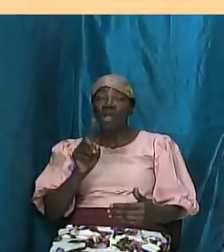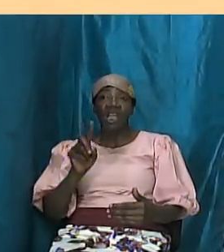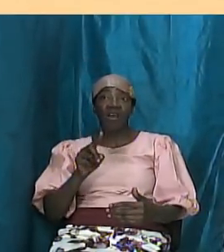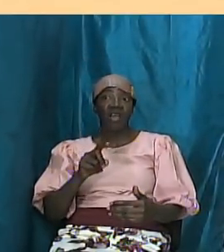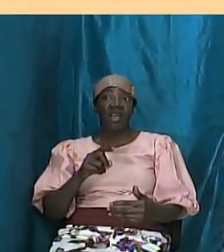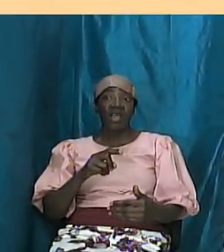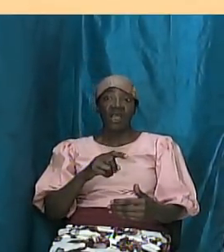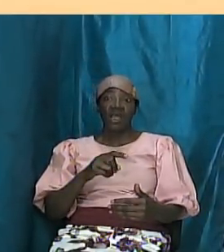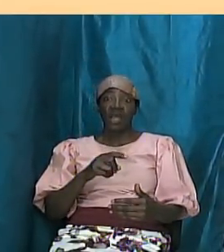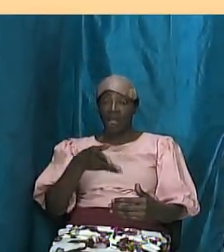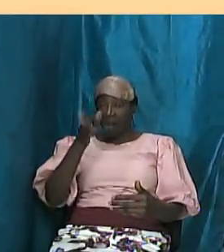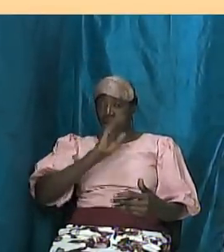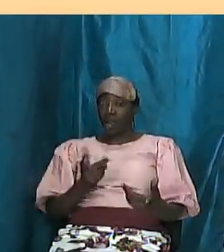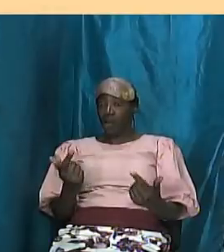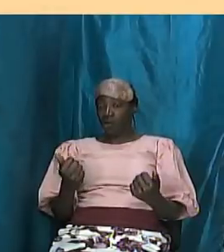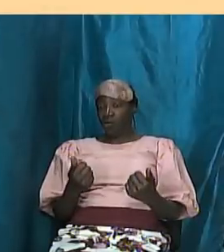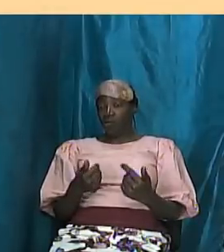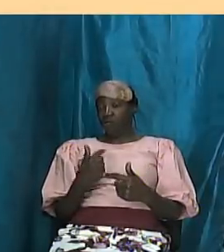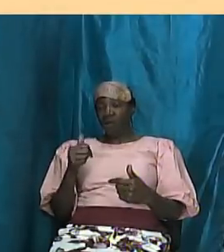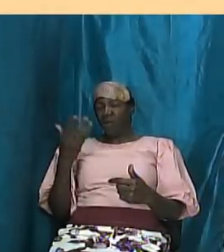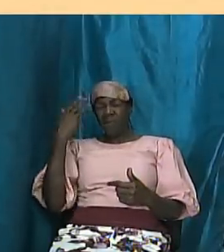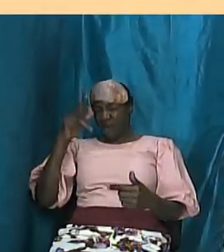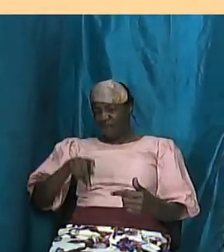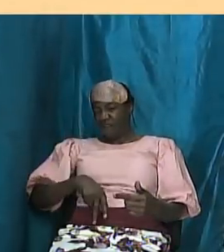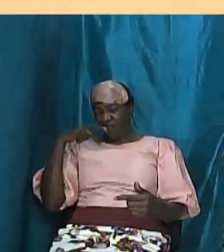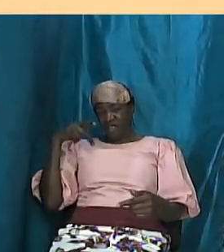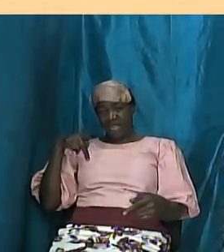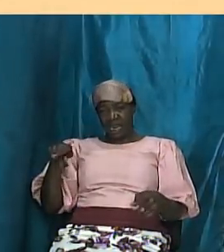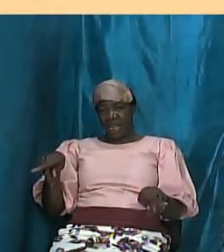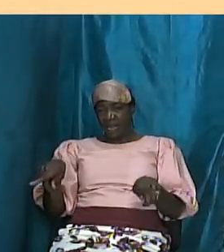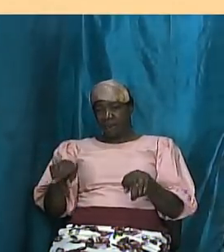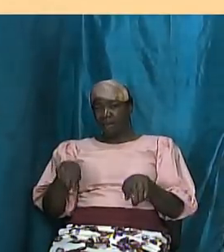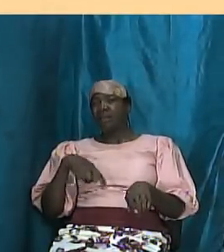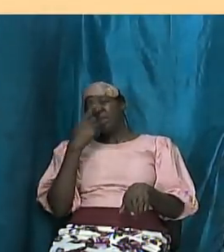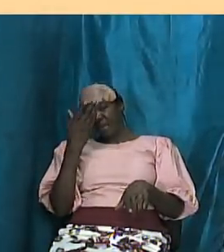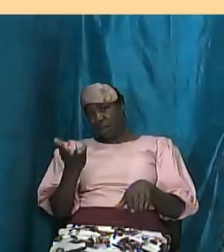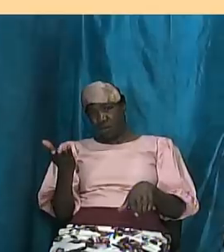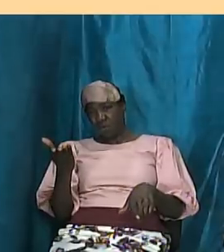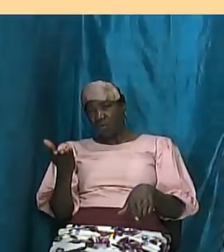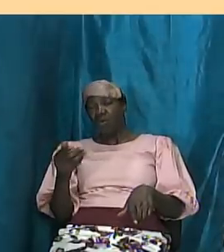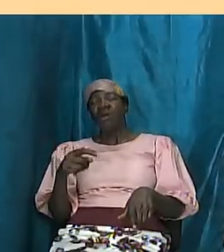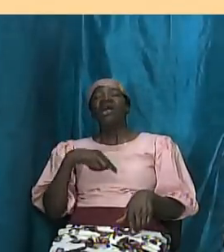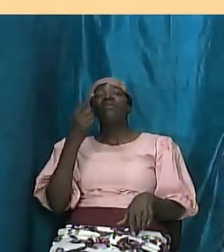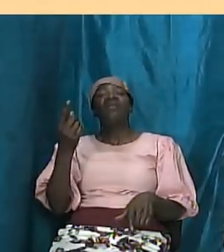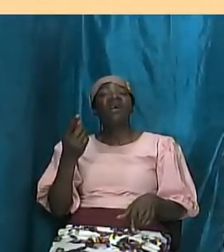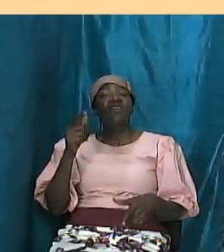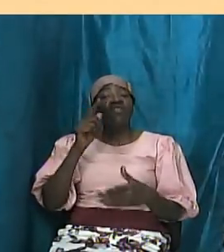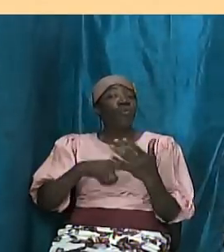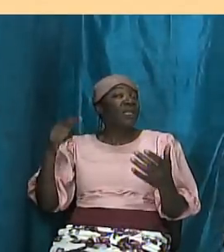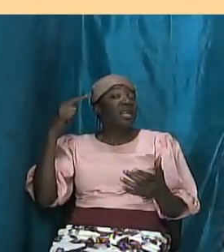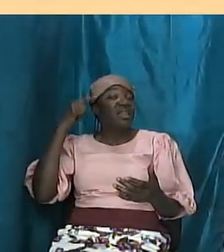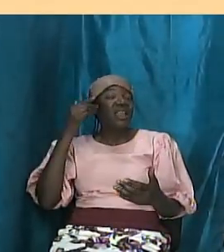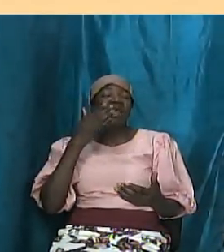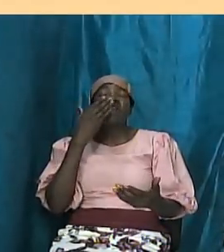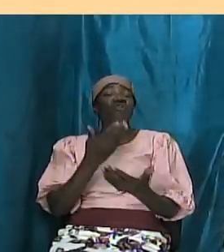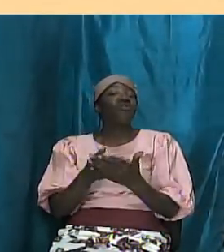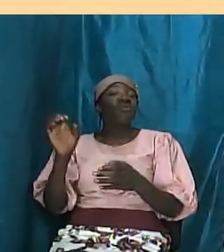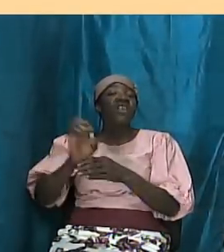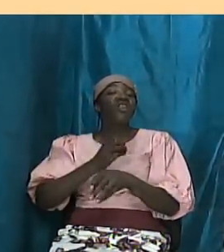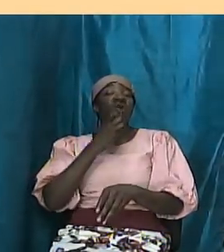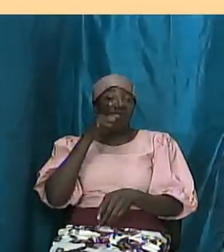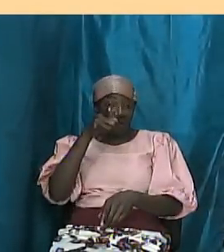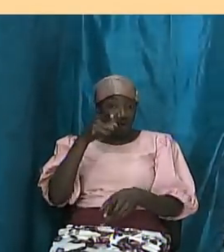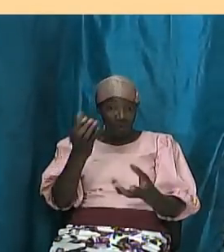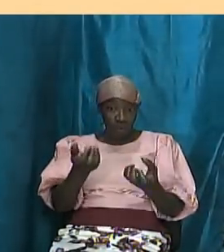from. He didn't feel like he should tell us. And he tells us what he thinks is good enough for us. If you want more,